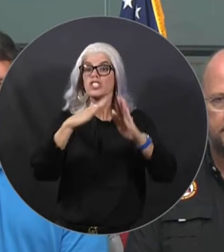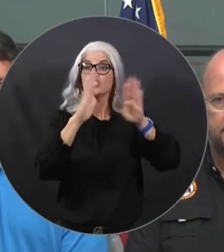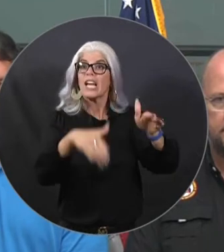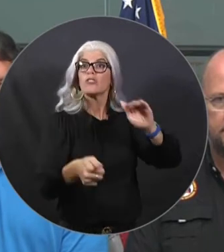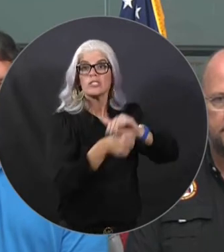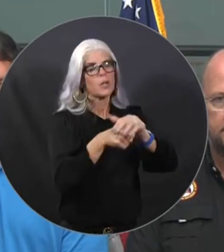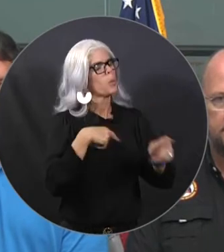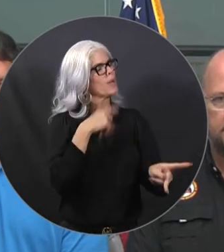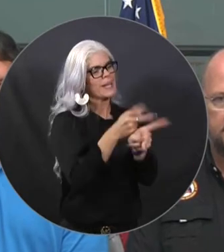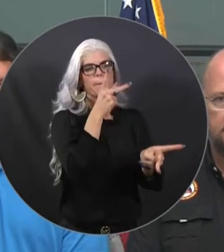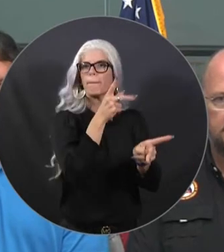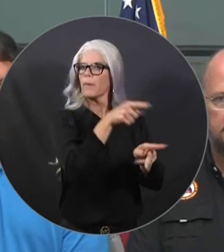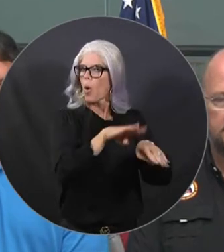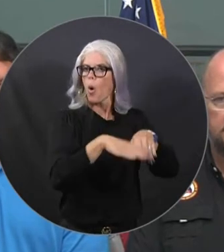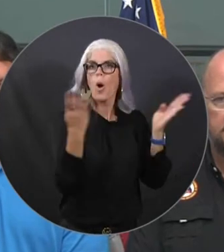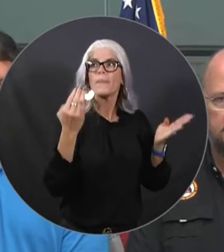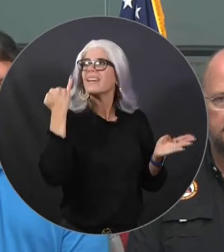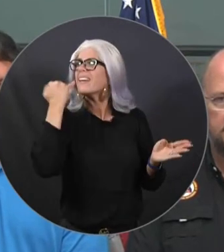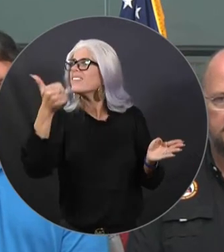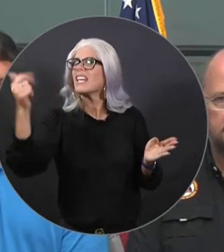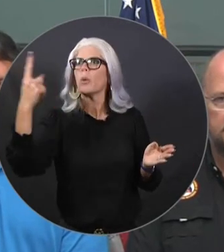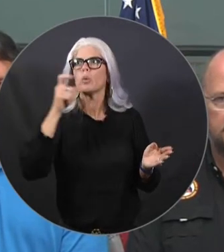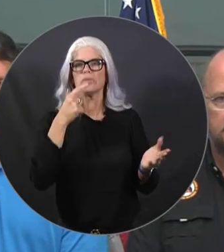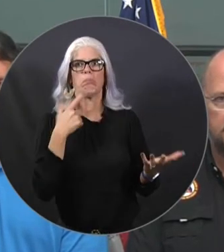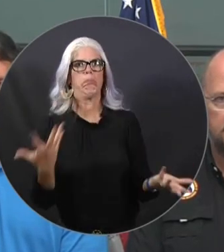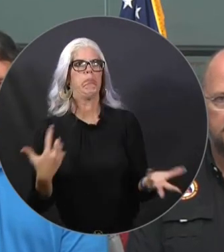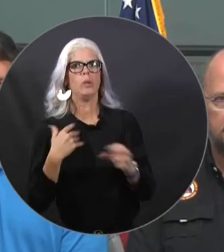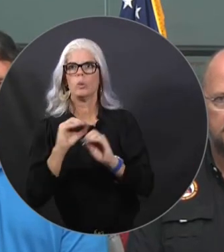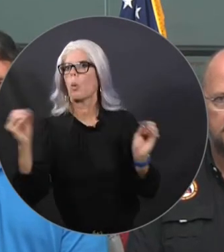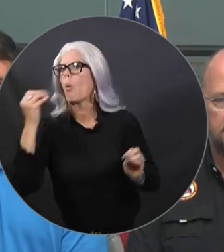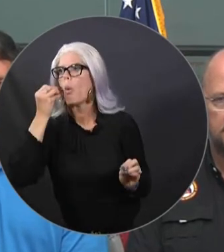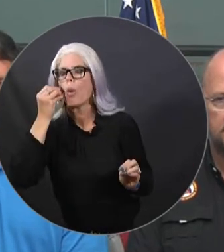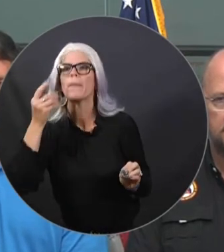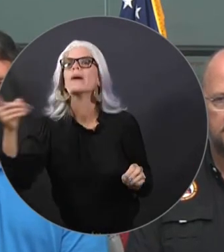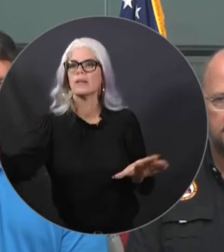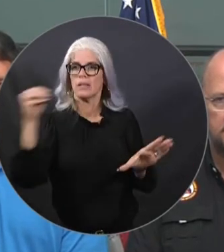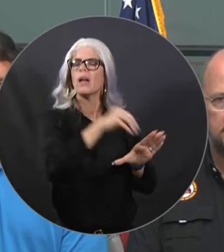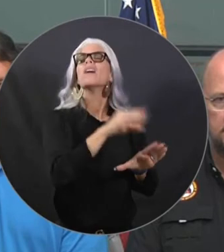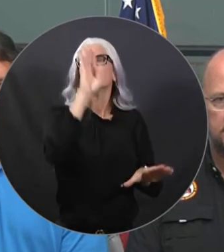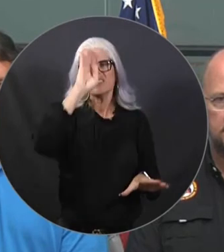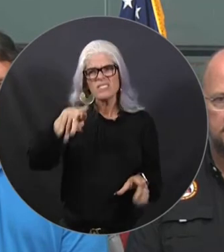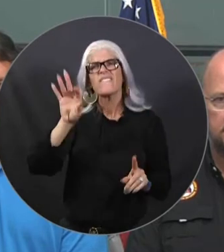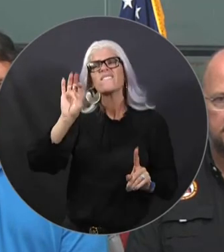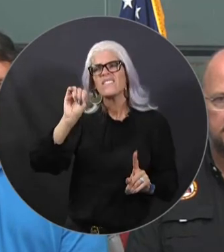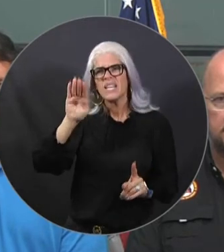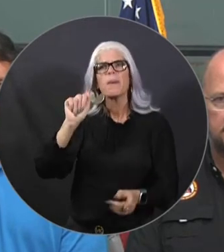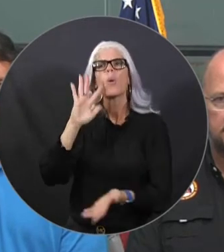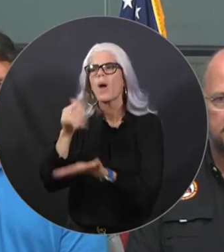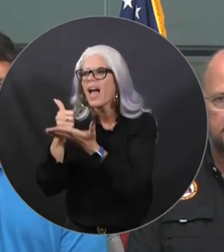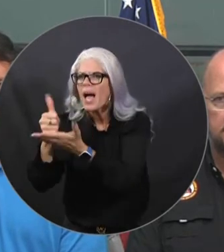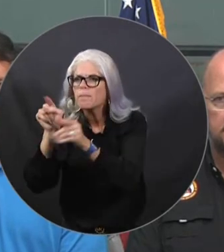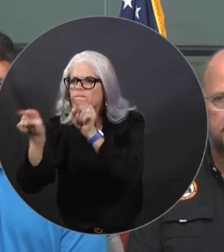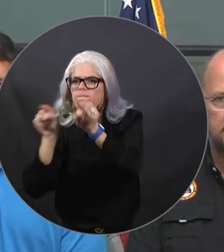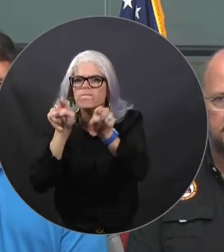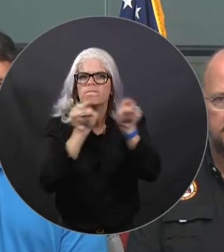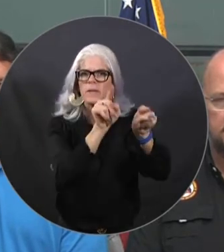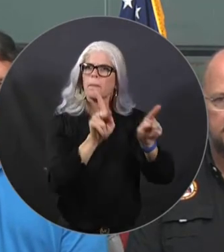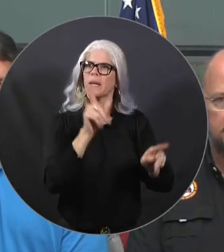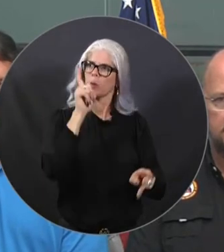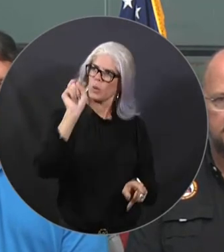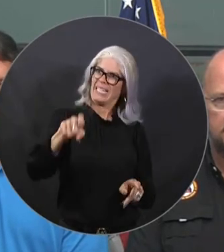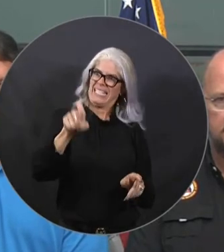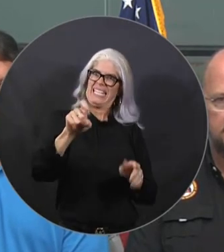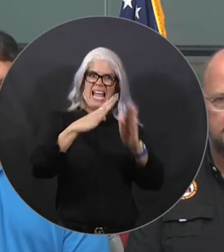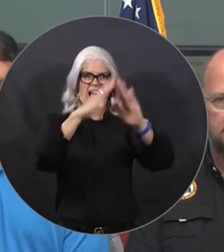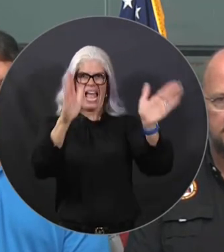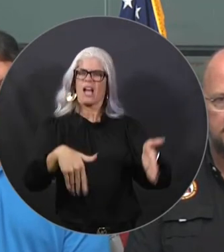place to stay. Obviously, with FEMA offering individual assistance, people who are going to need housing assistance are going to be able to sign up and get that. So I